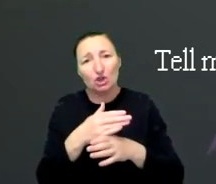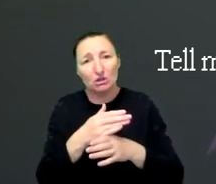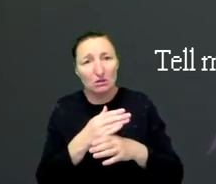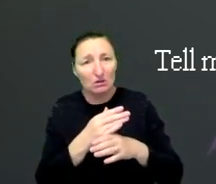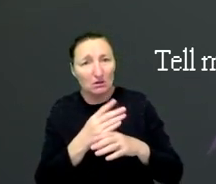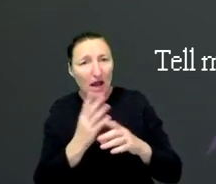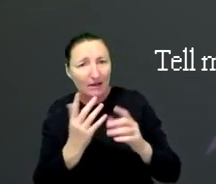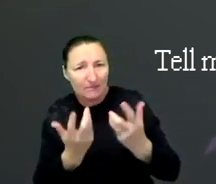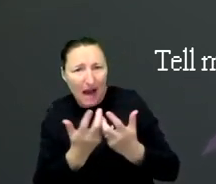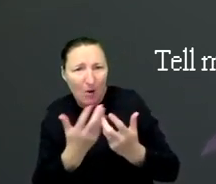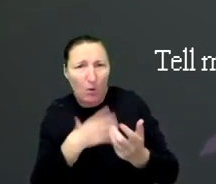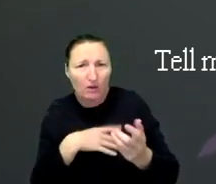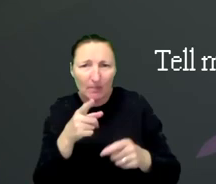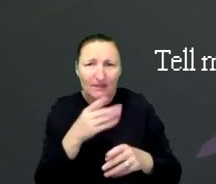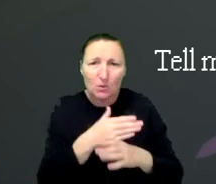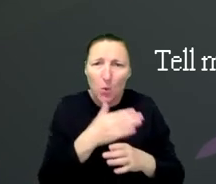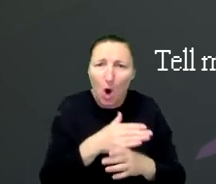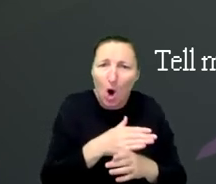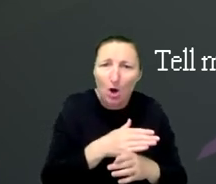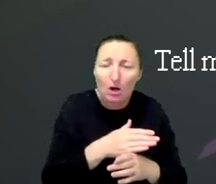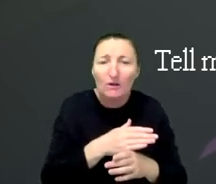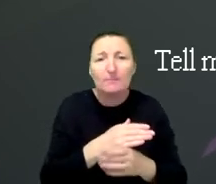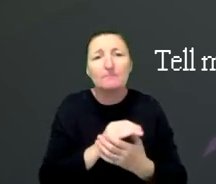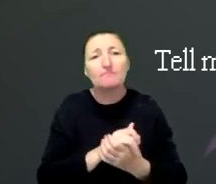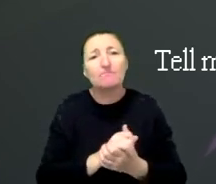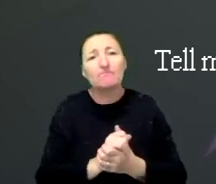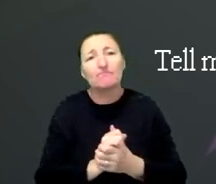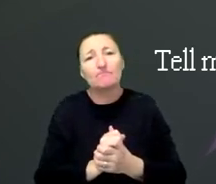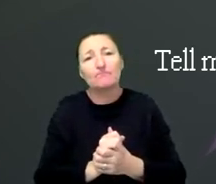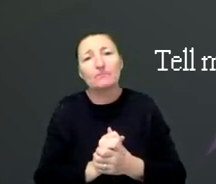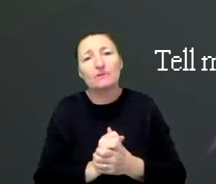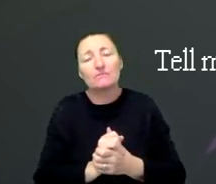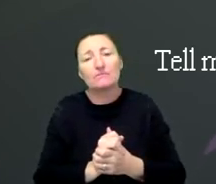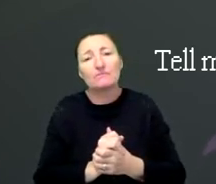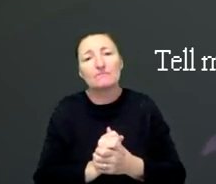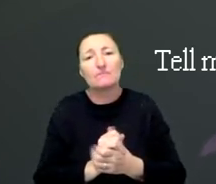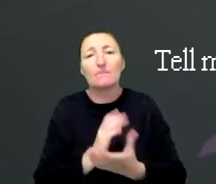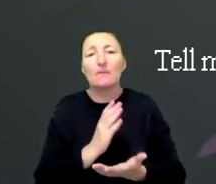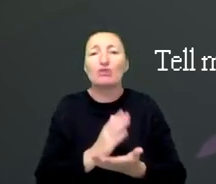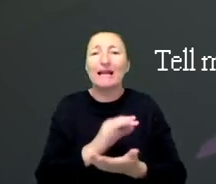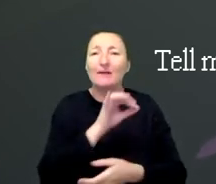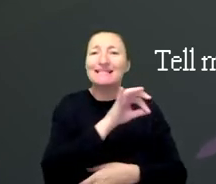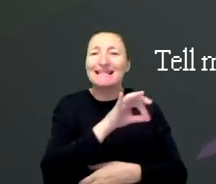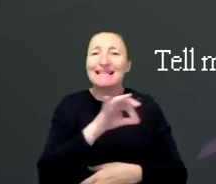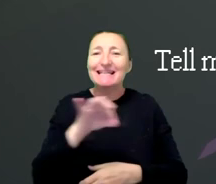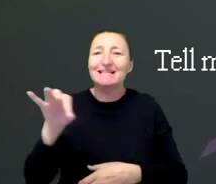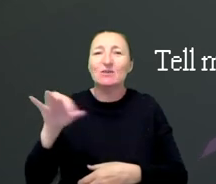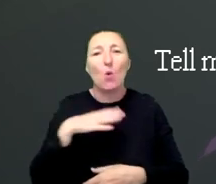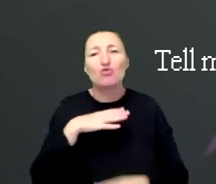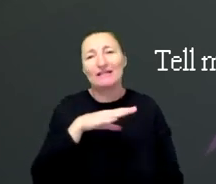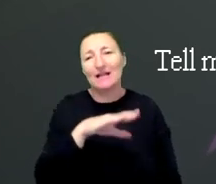and actually make the world. But the kind of seed was kind of in place pretty